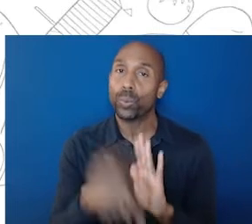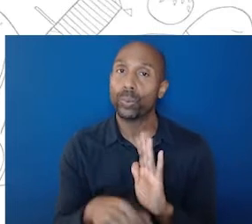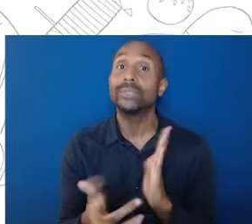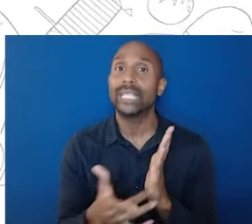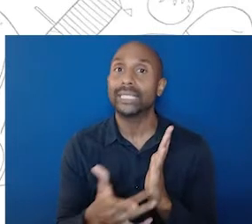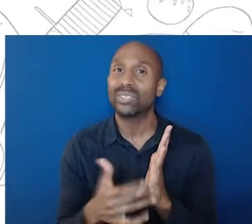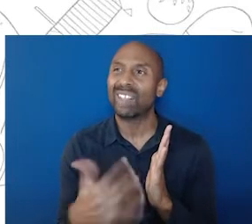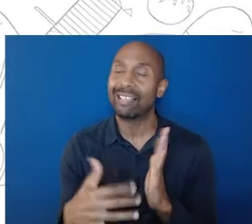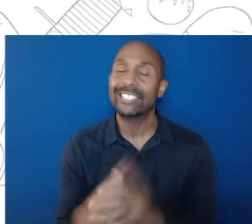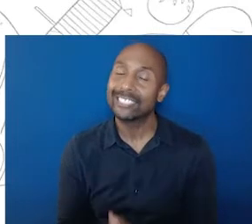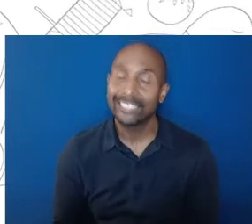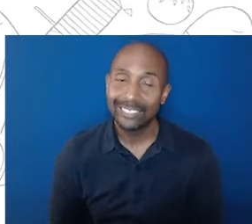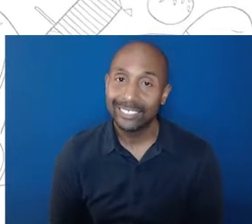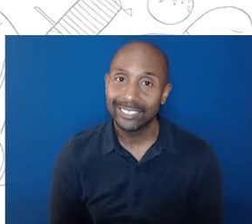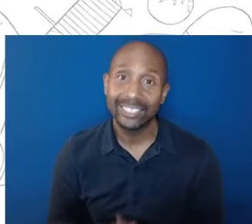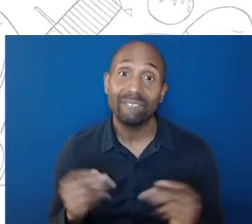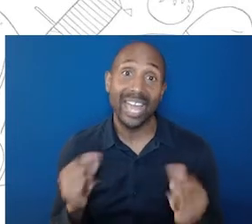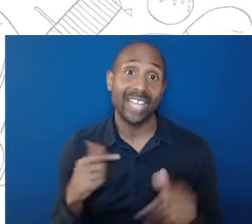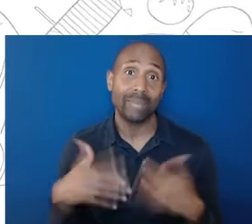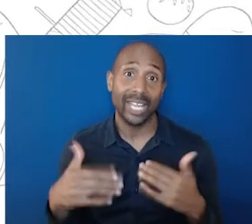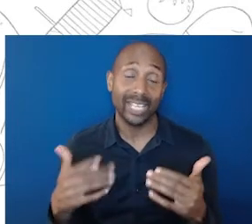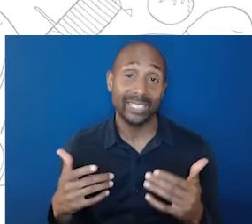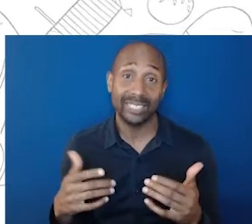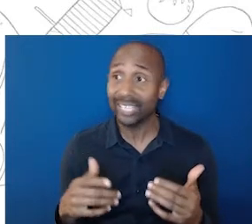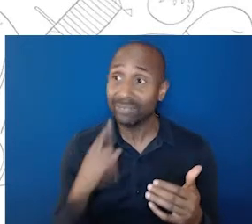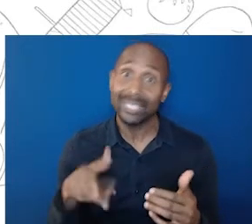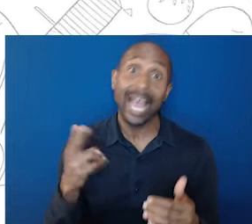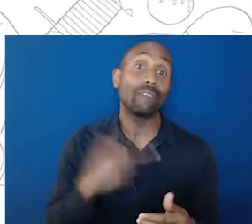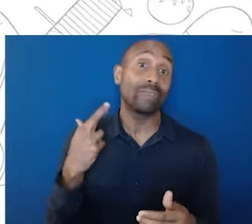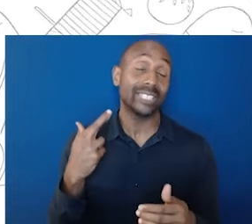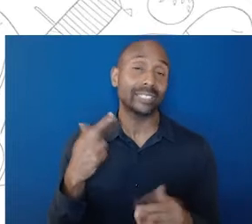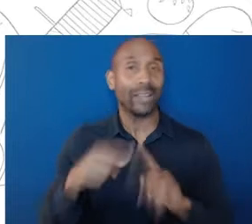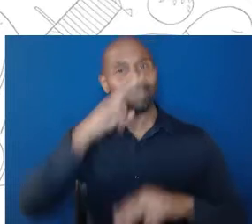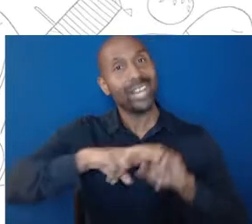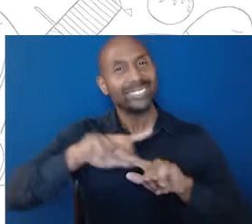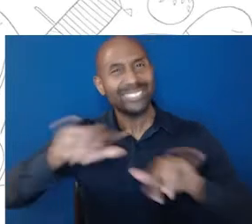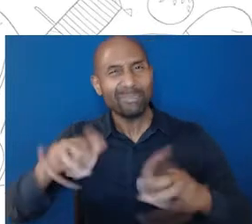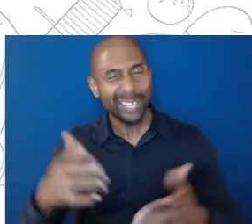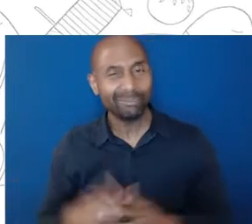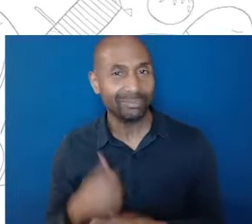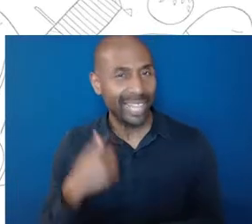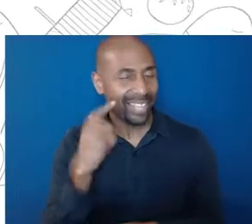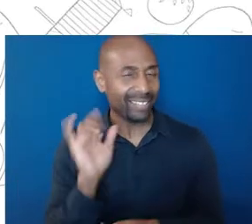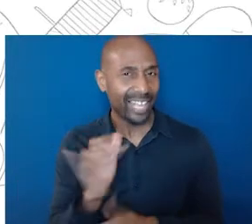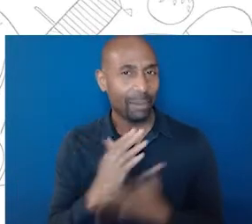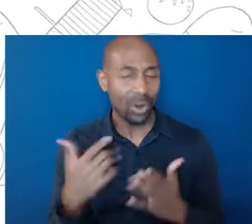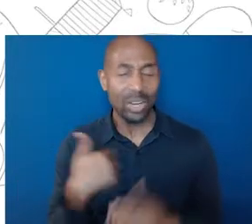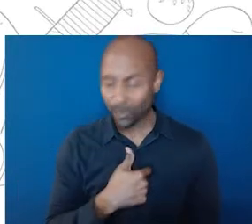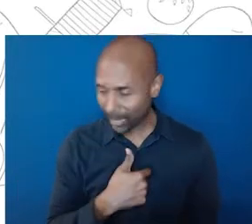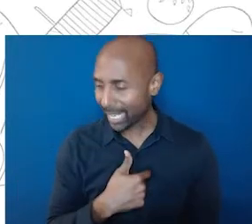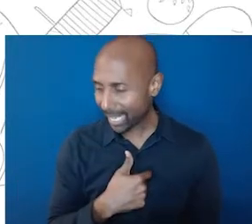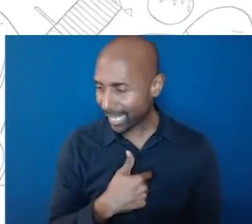intensive and technical and fast paced and almost high stakes in a really fun way. I think it's an element